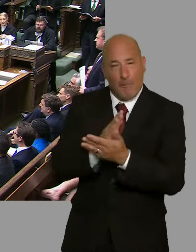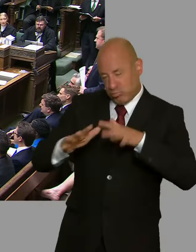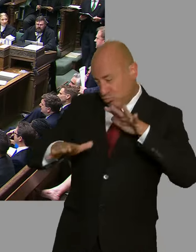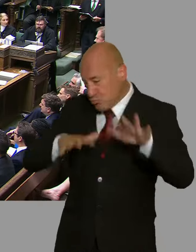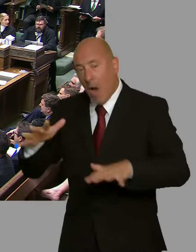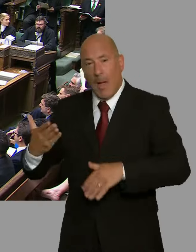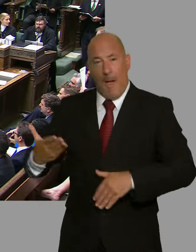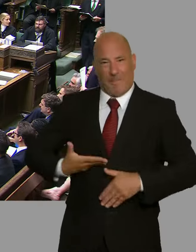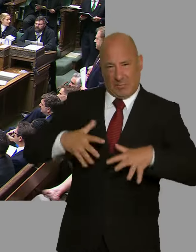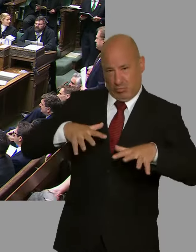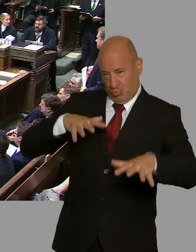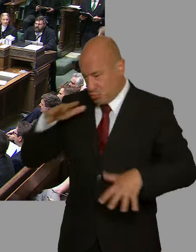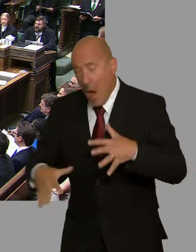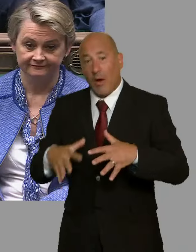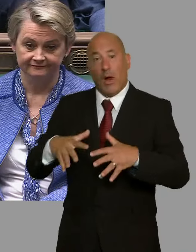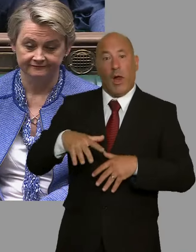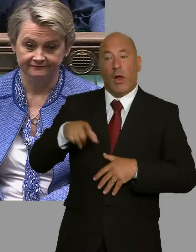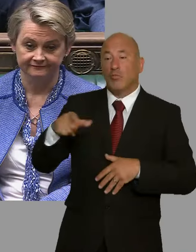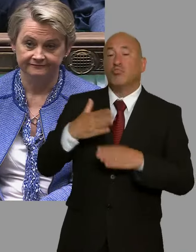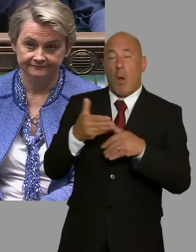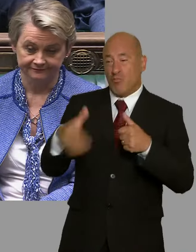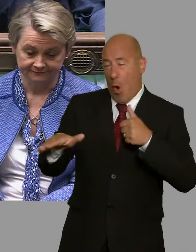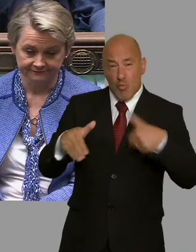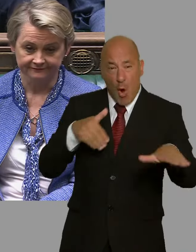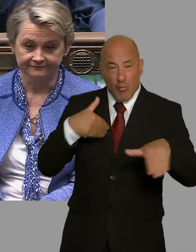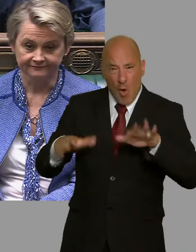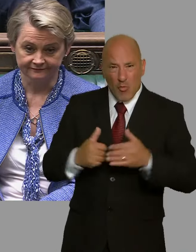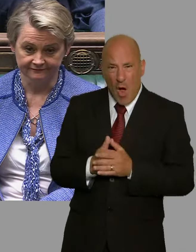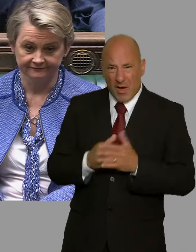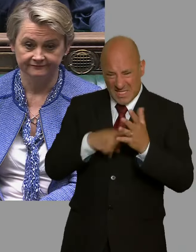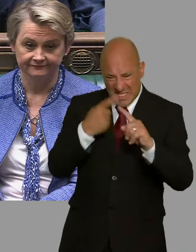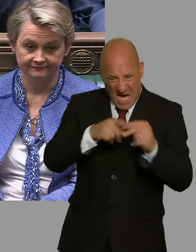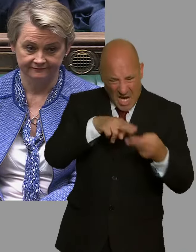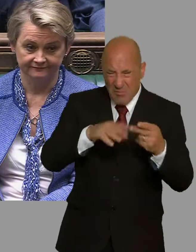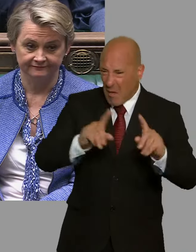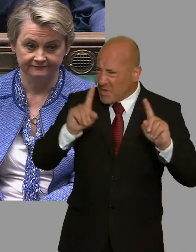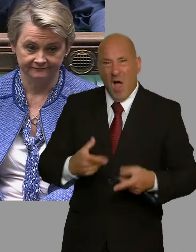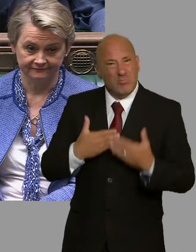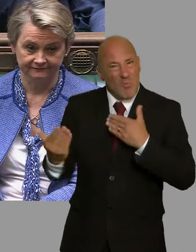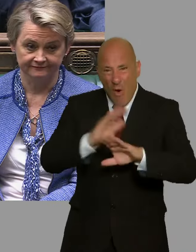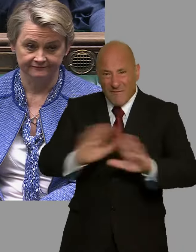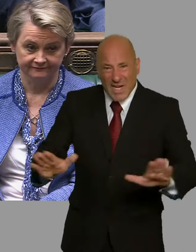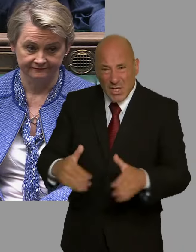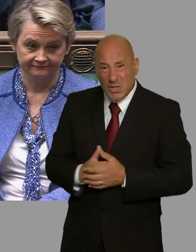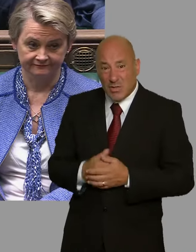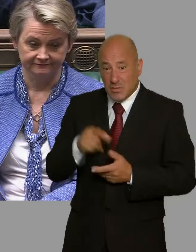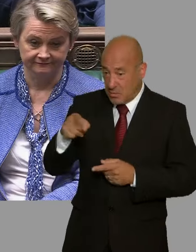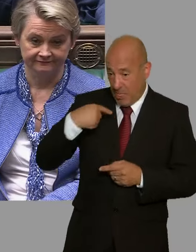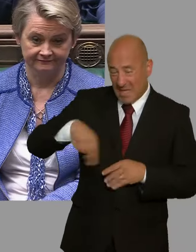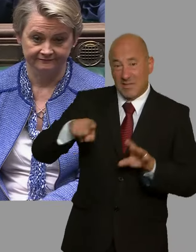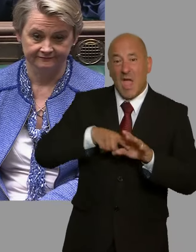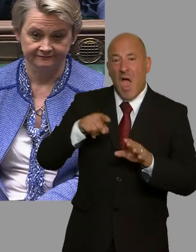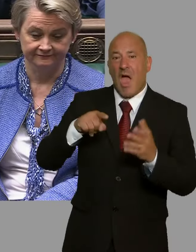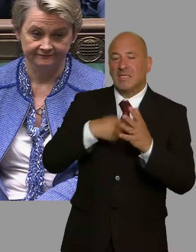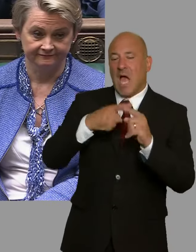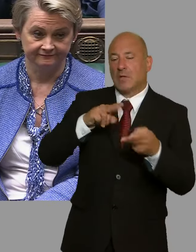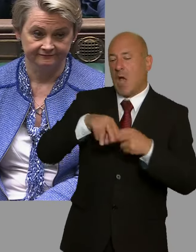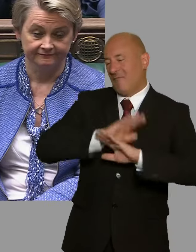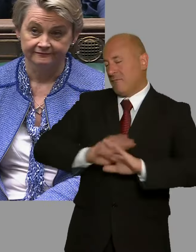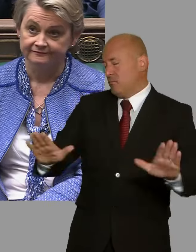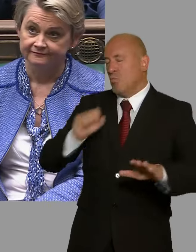Mr. Speaker, she's not learned or changed. They lost the election because their appalling record on the NHS, on health, on prisons, you